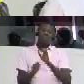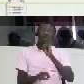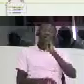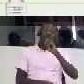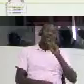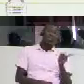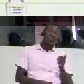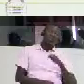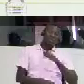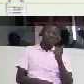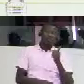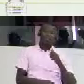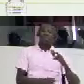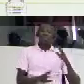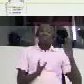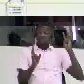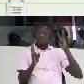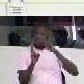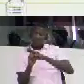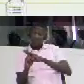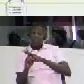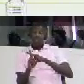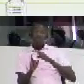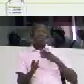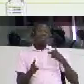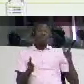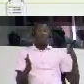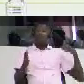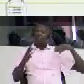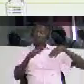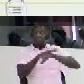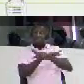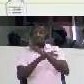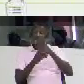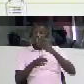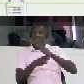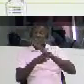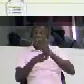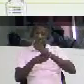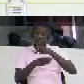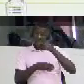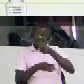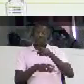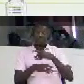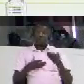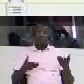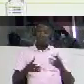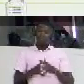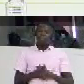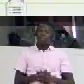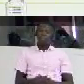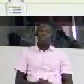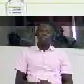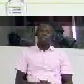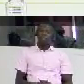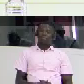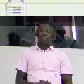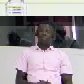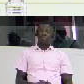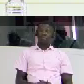ñëw dem straight ci digga bi. I did not do any other thing. We waited for the IG and his delegation to come and